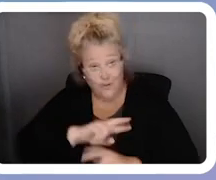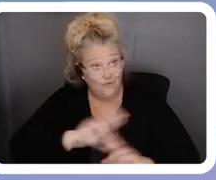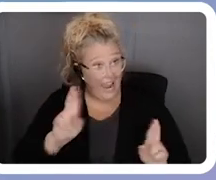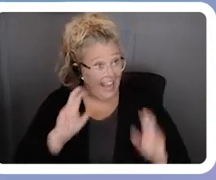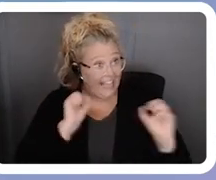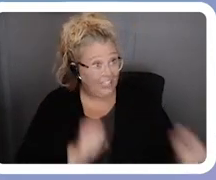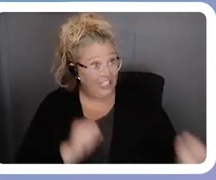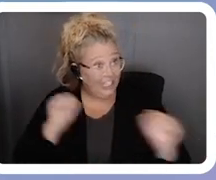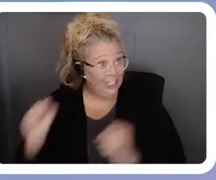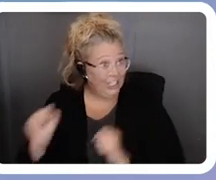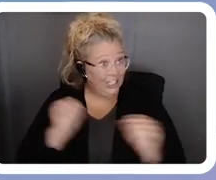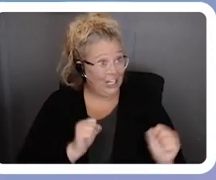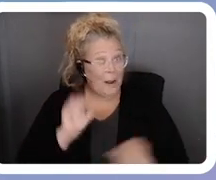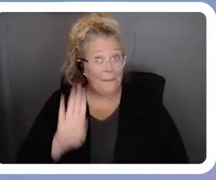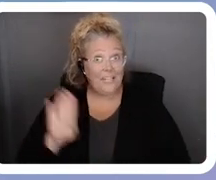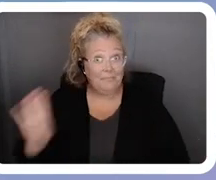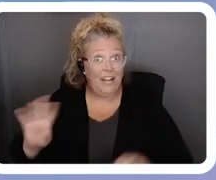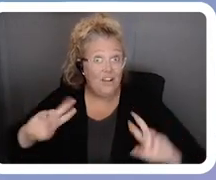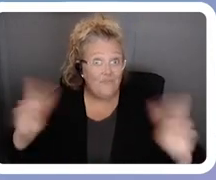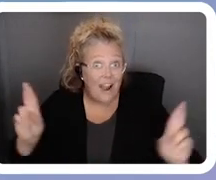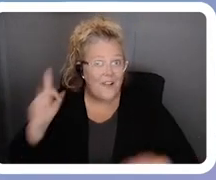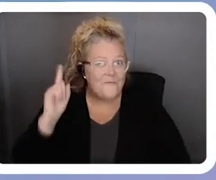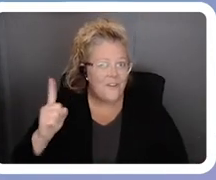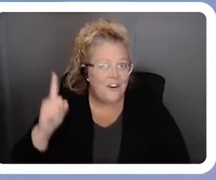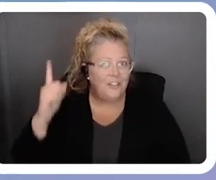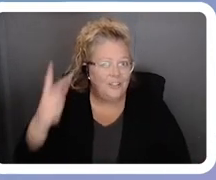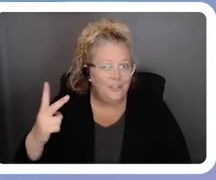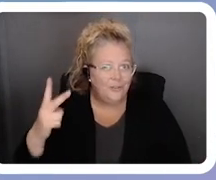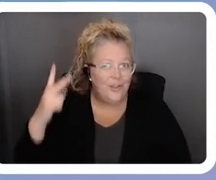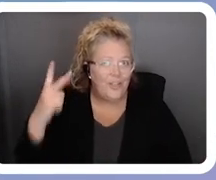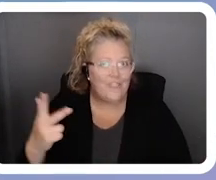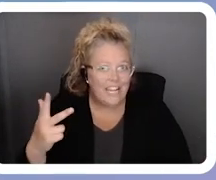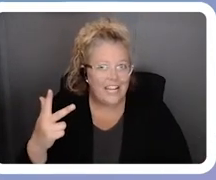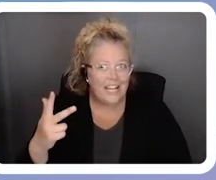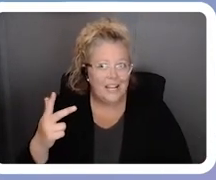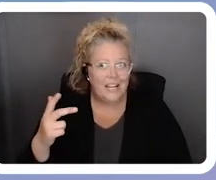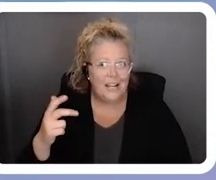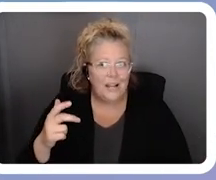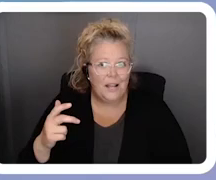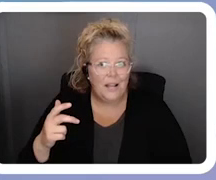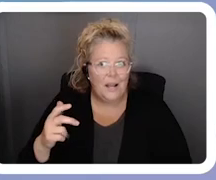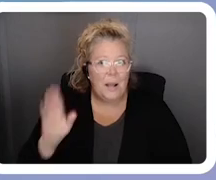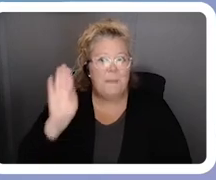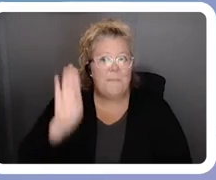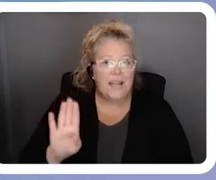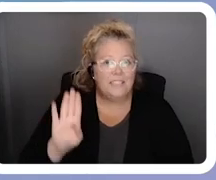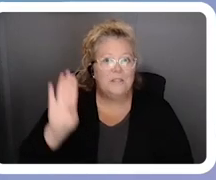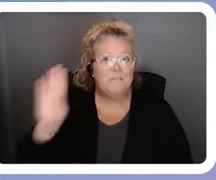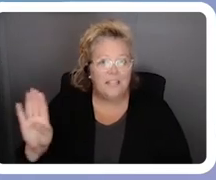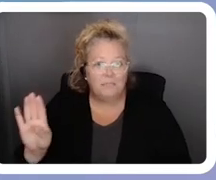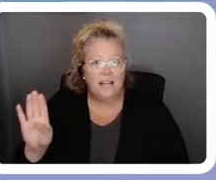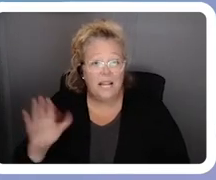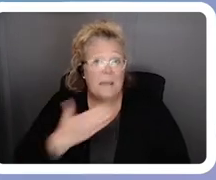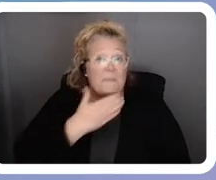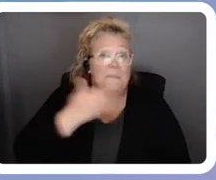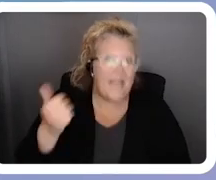great idea. Are you ready to do the Best Buddies cheer, Jamie? Are you guys? Are you ready? All right, ready. Let's do it. One, two, three.